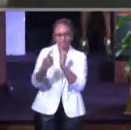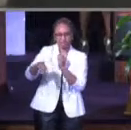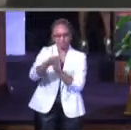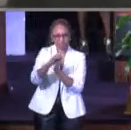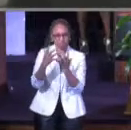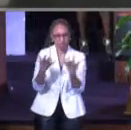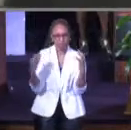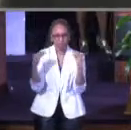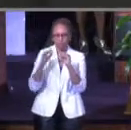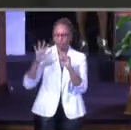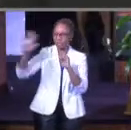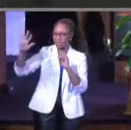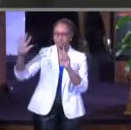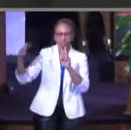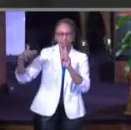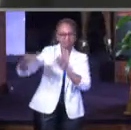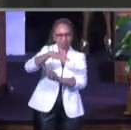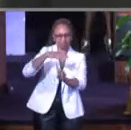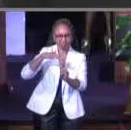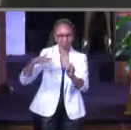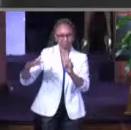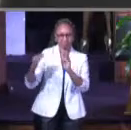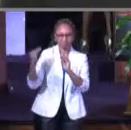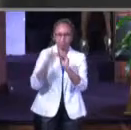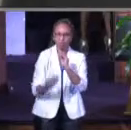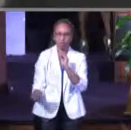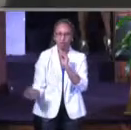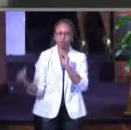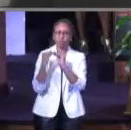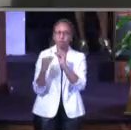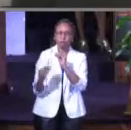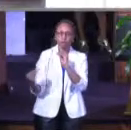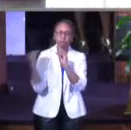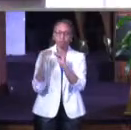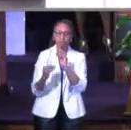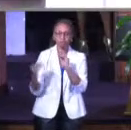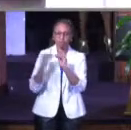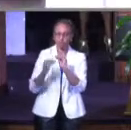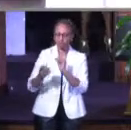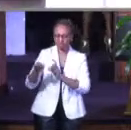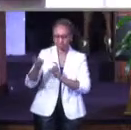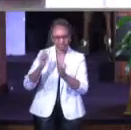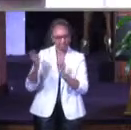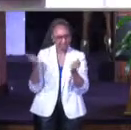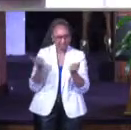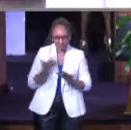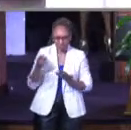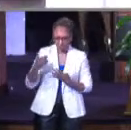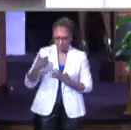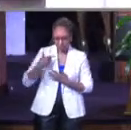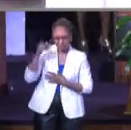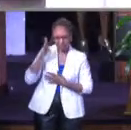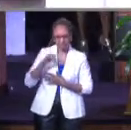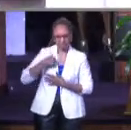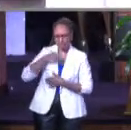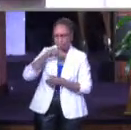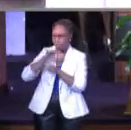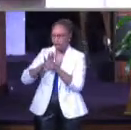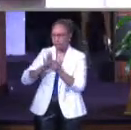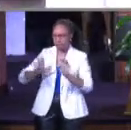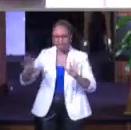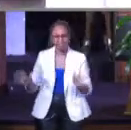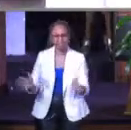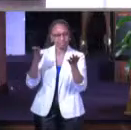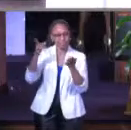his presence? I want more, more, more, more, more. Give me all you got, God. And I promise I'll lift up